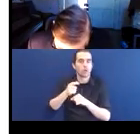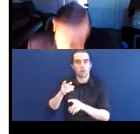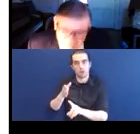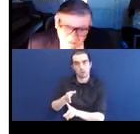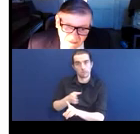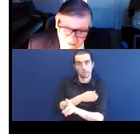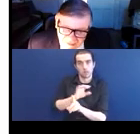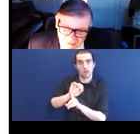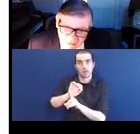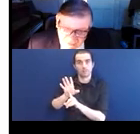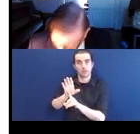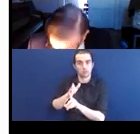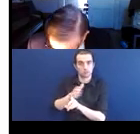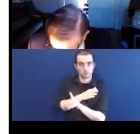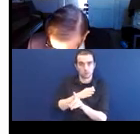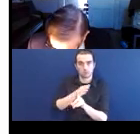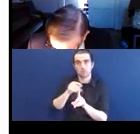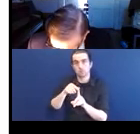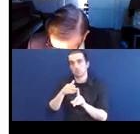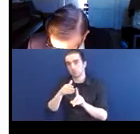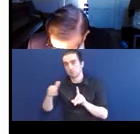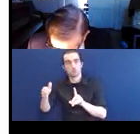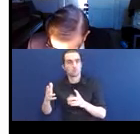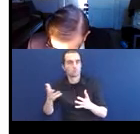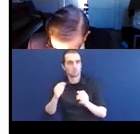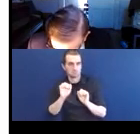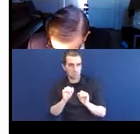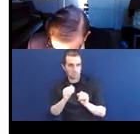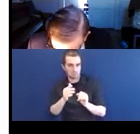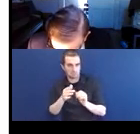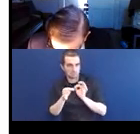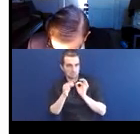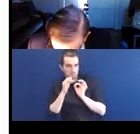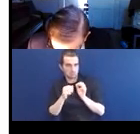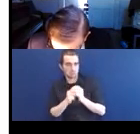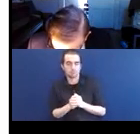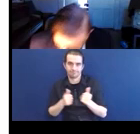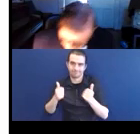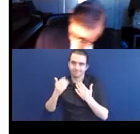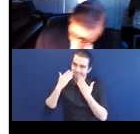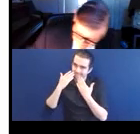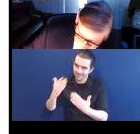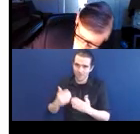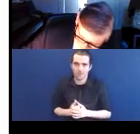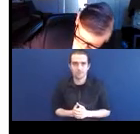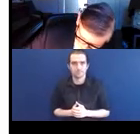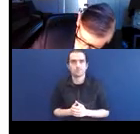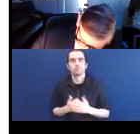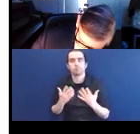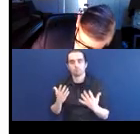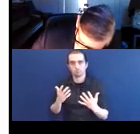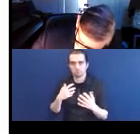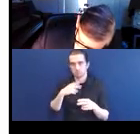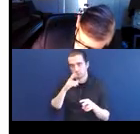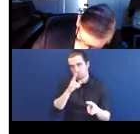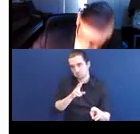And they were hugely affected in the pandemic and even now as we are trying to build back better. And